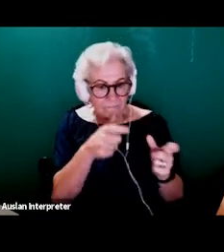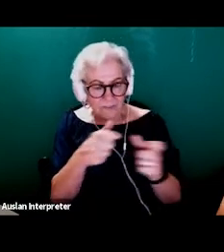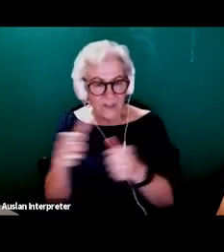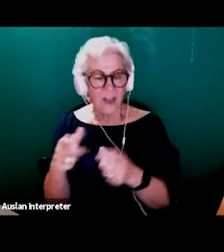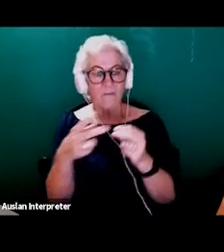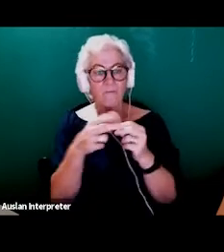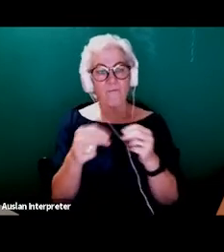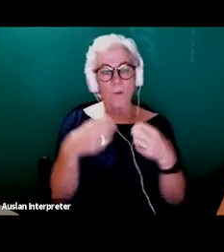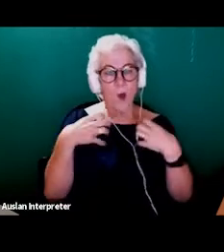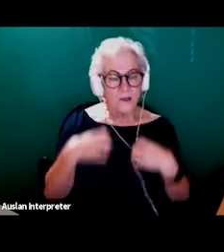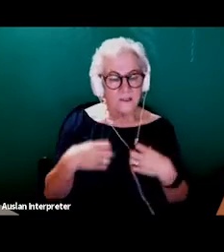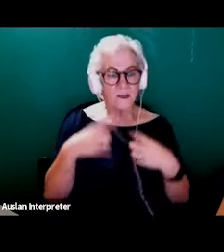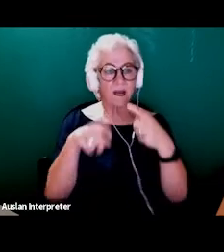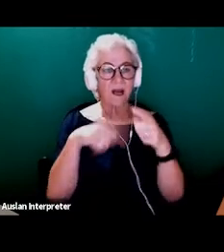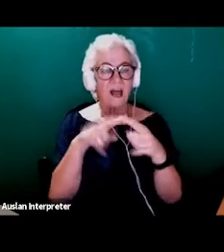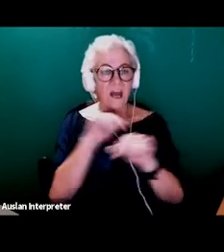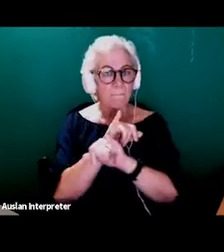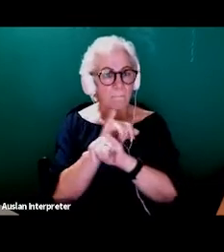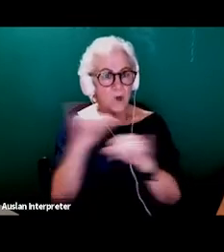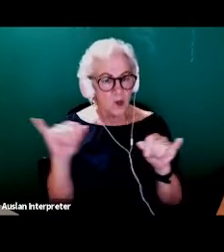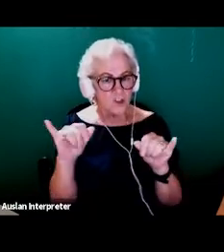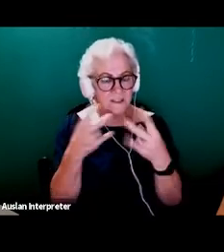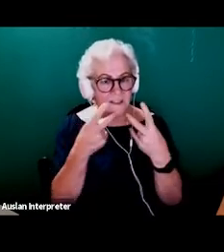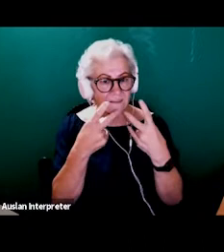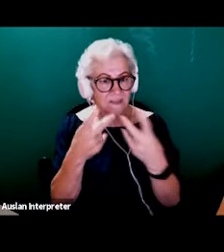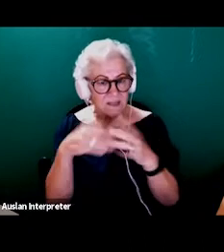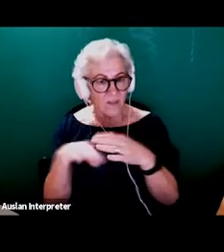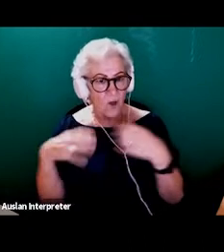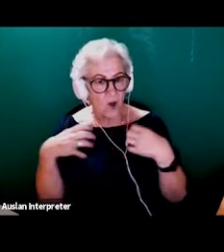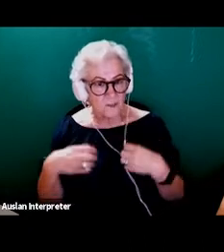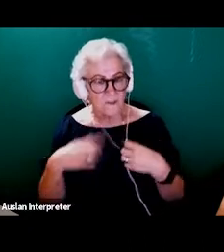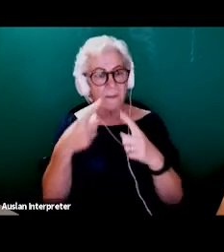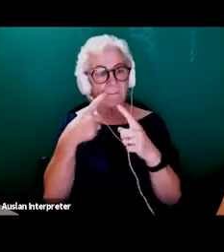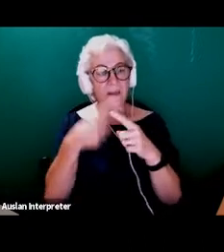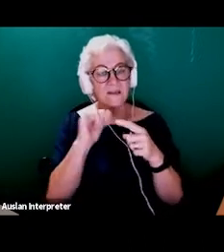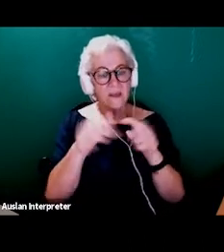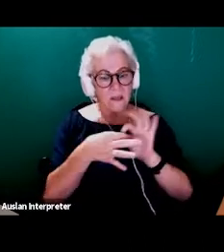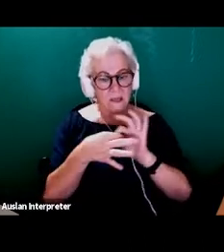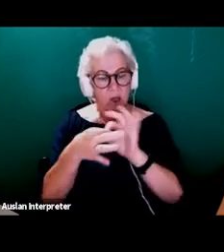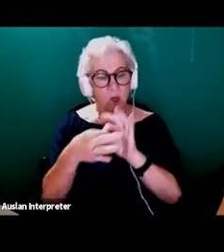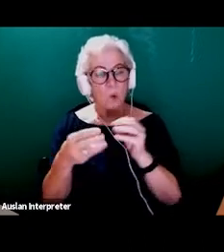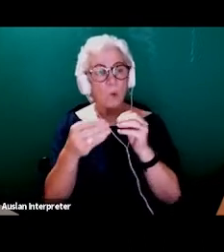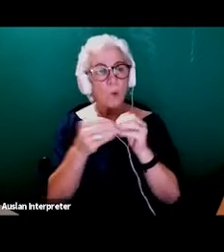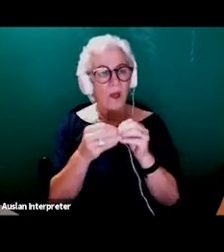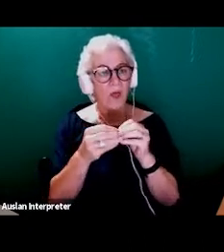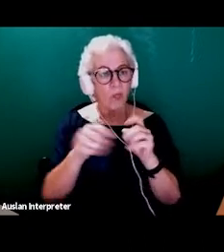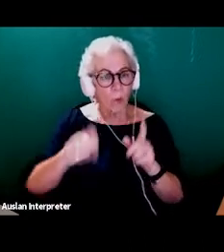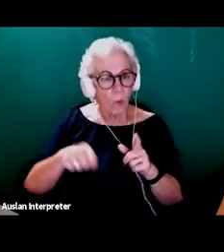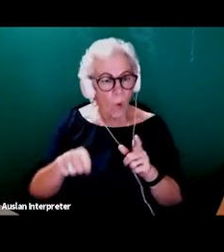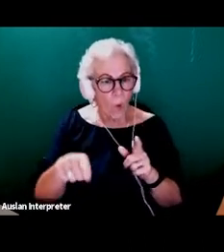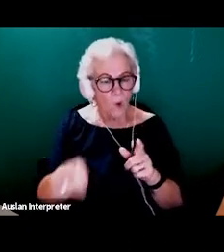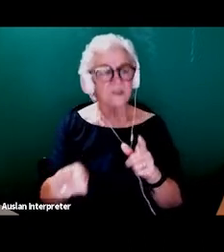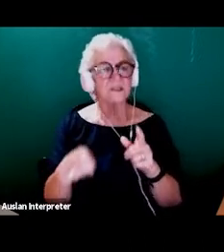department visits. We've also focused on people's engagement with the criminal justice system, so